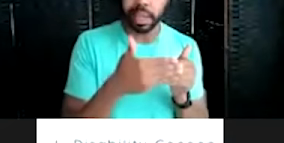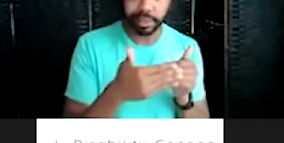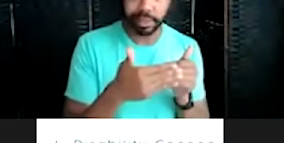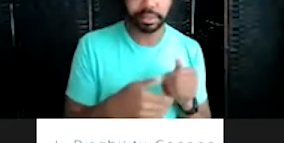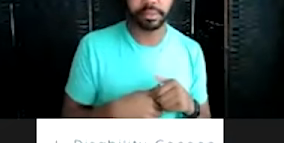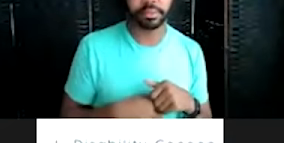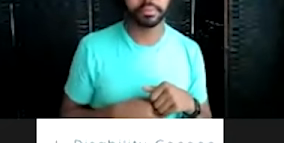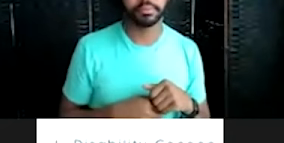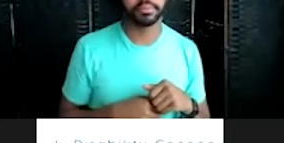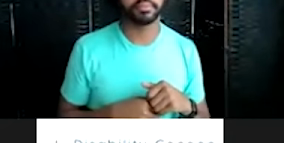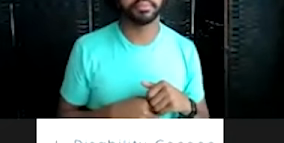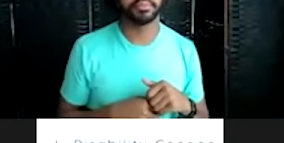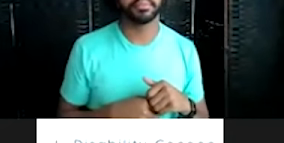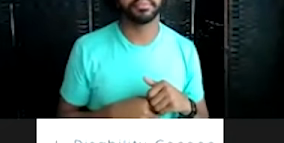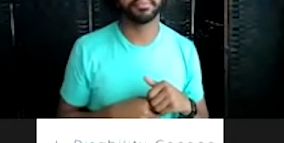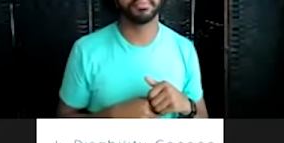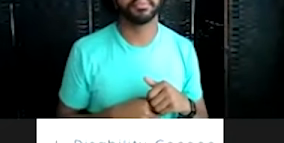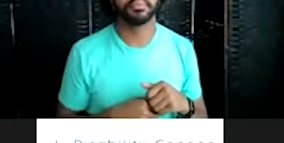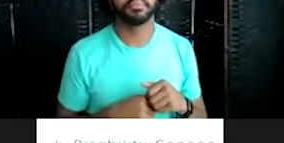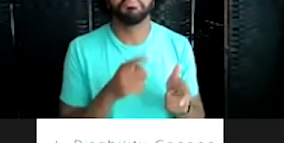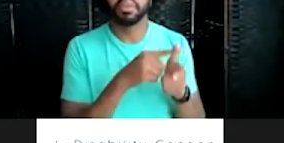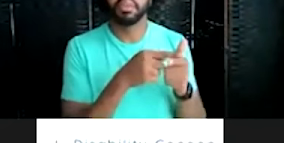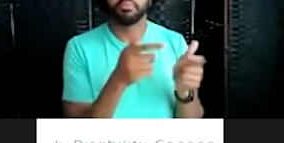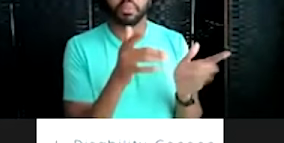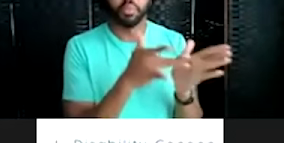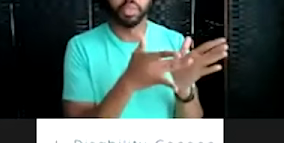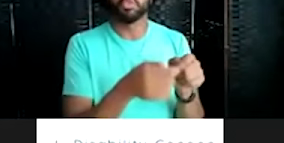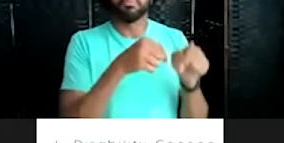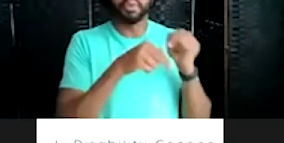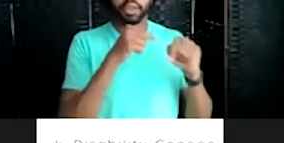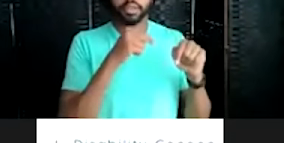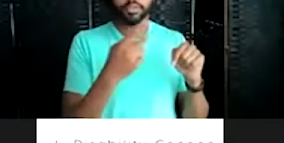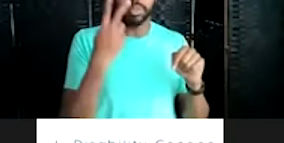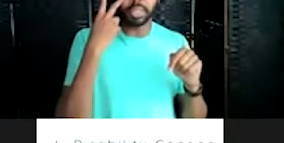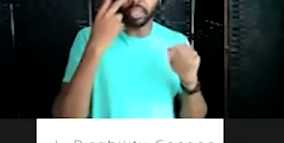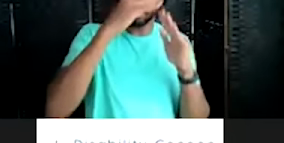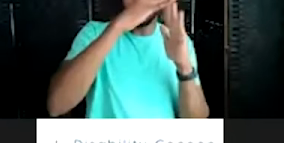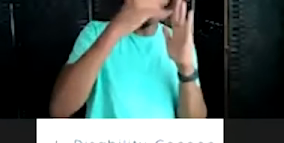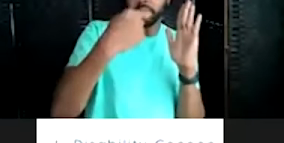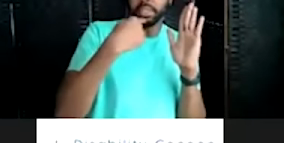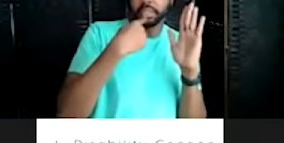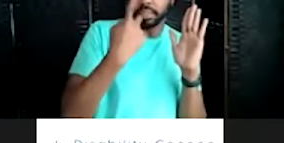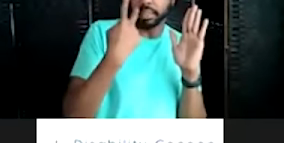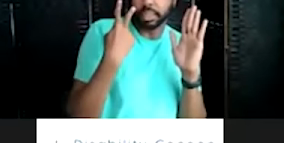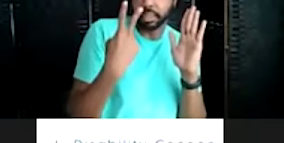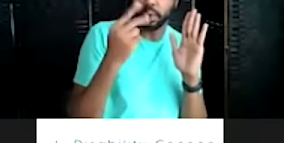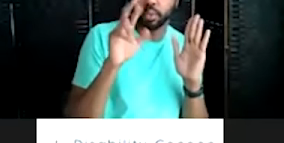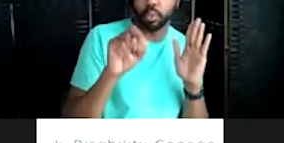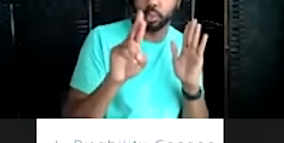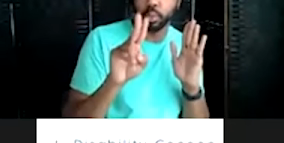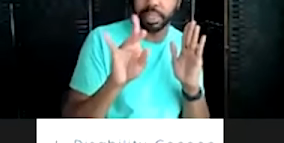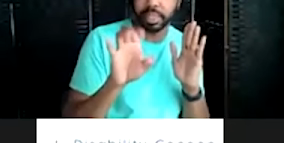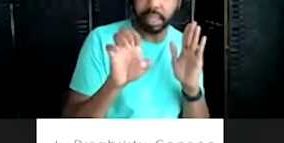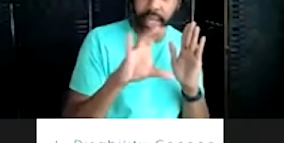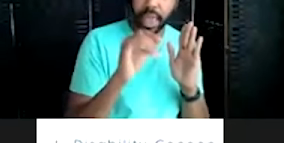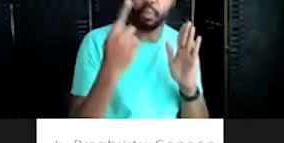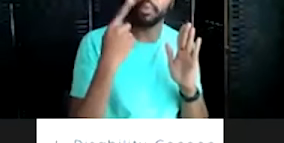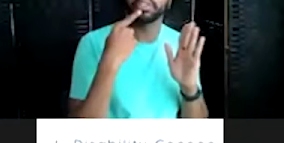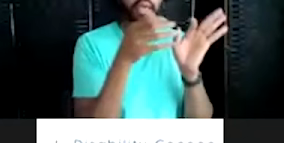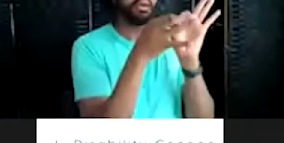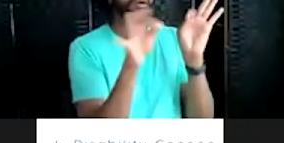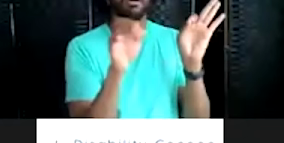and then hit back. And up here you'll see routine enable updated successfully. So now I'm going to